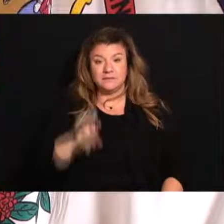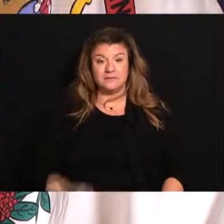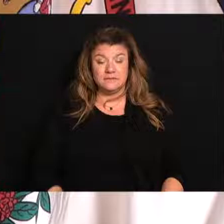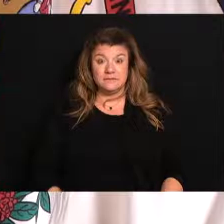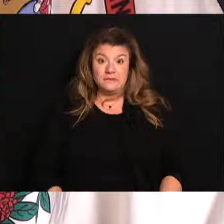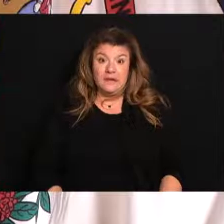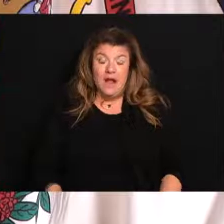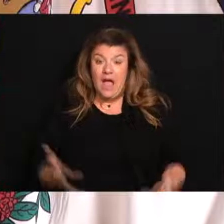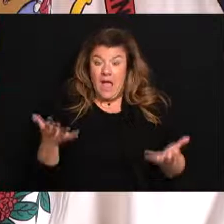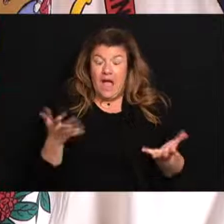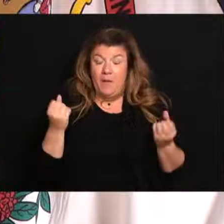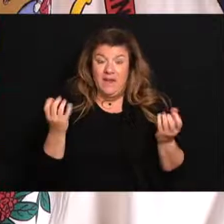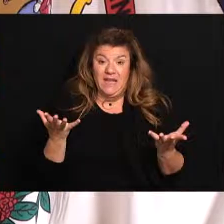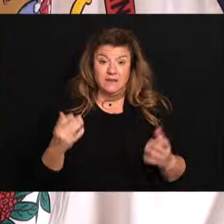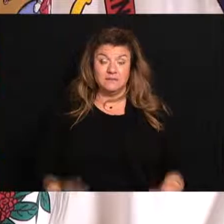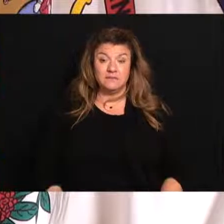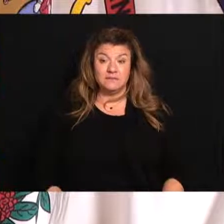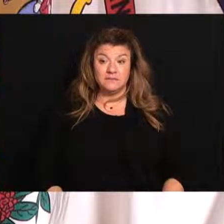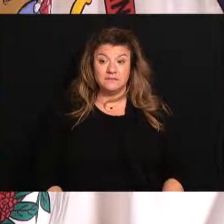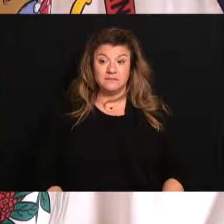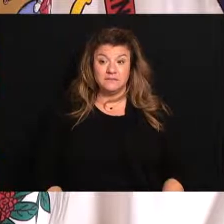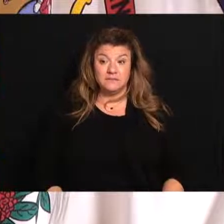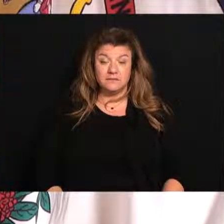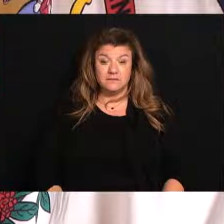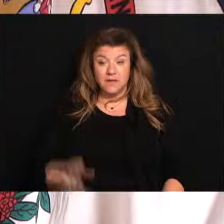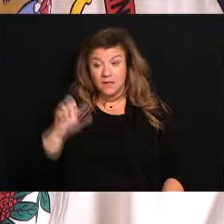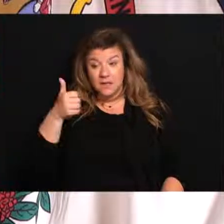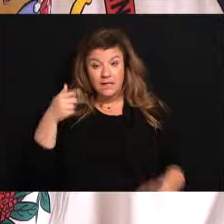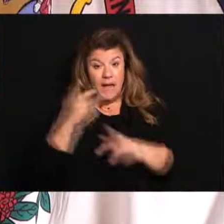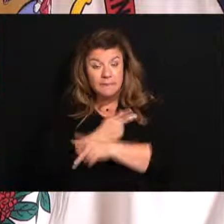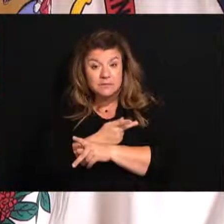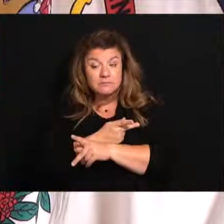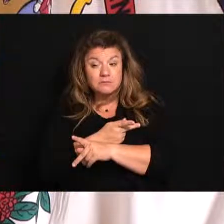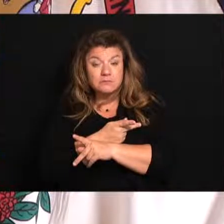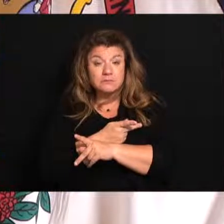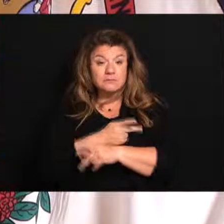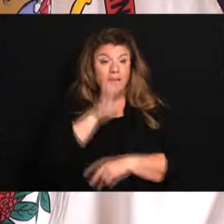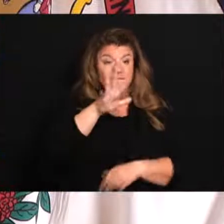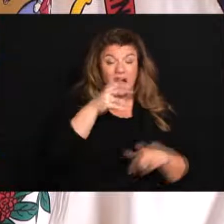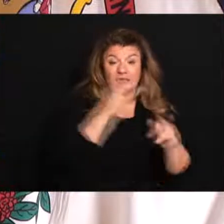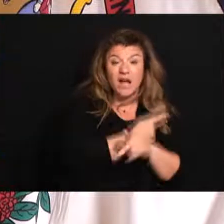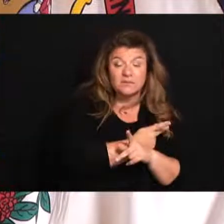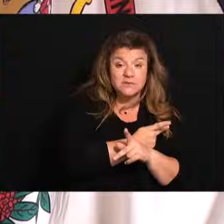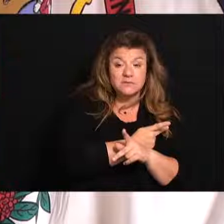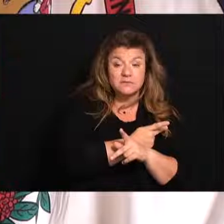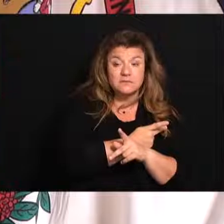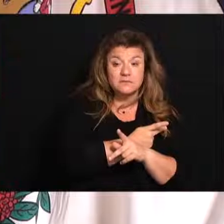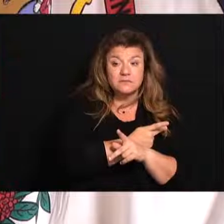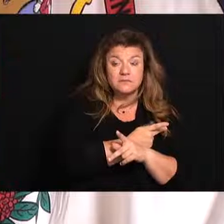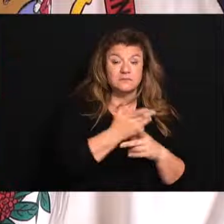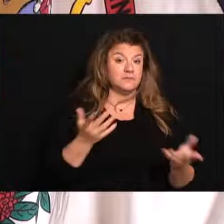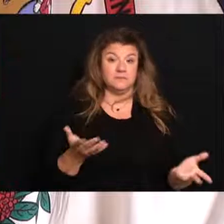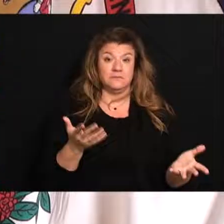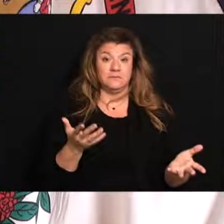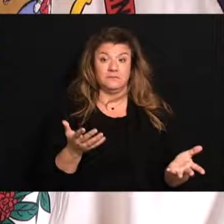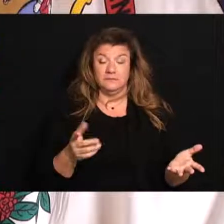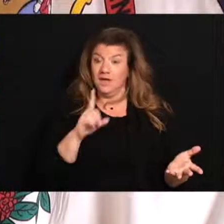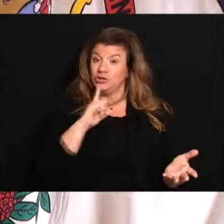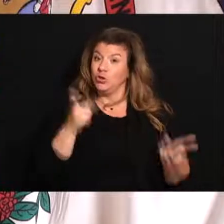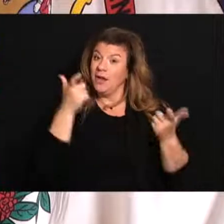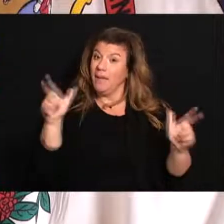would that be? Would it be 10 times that? Would it be 5 times that? It's surely a bigger